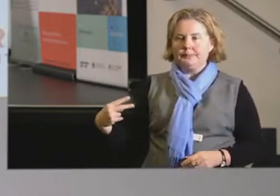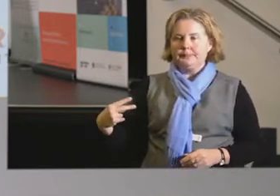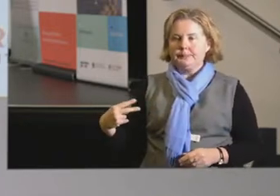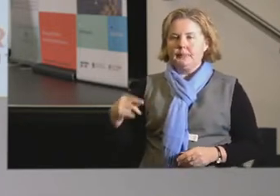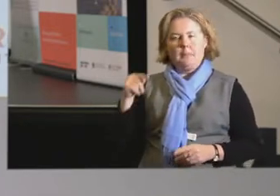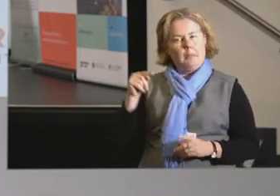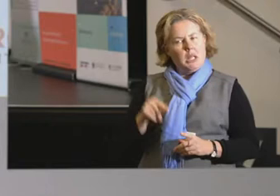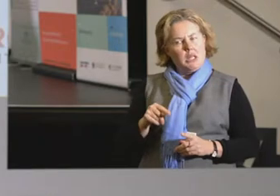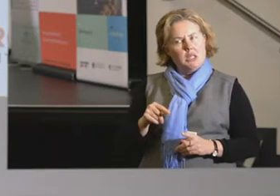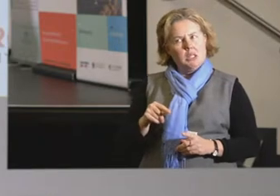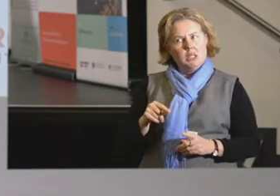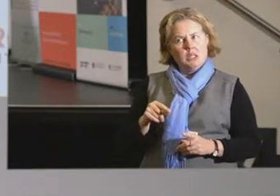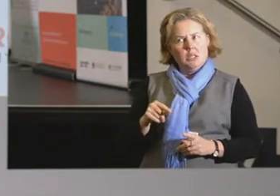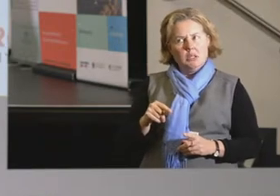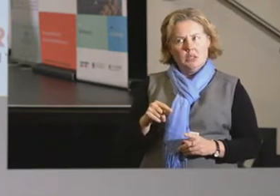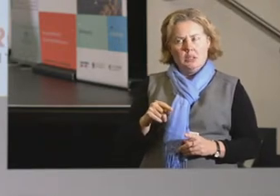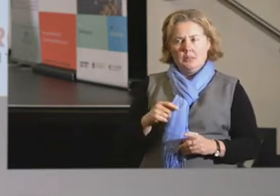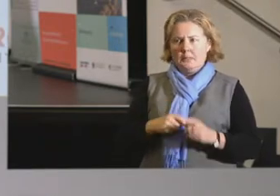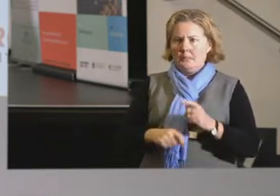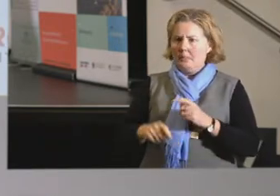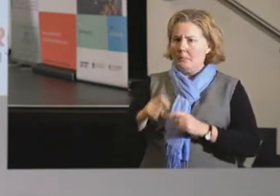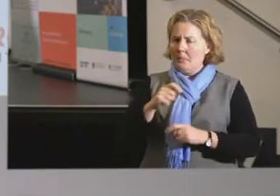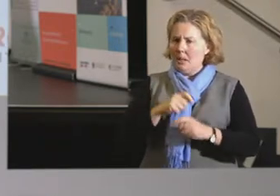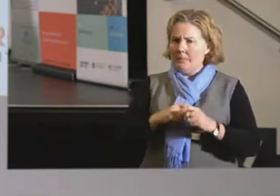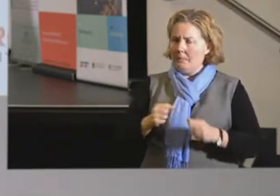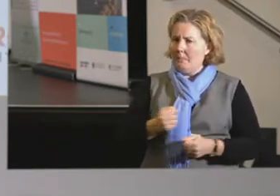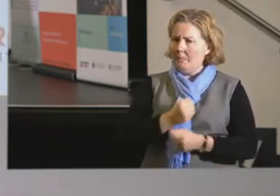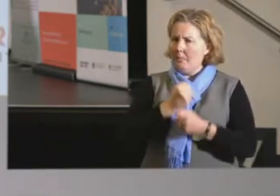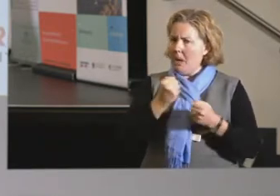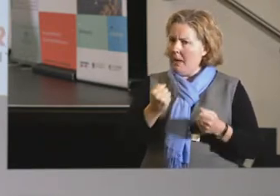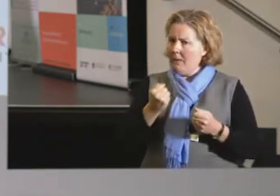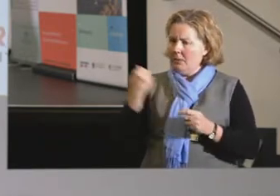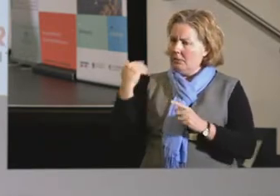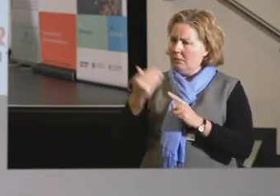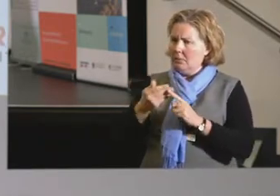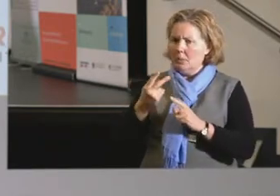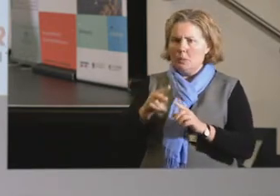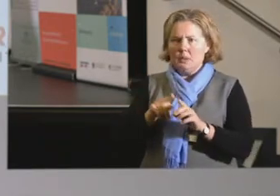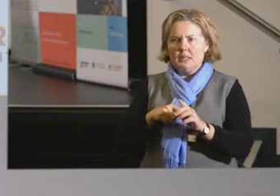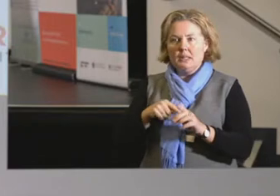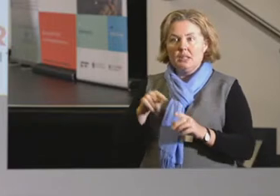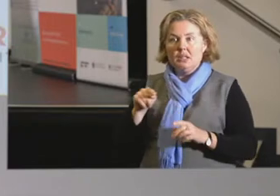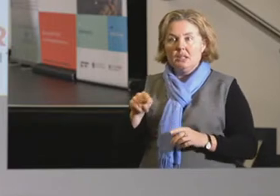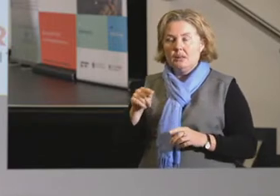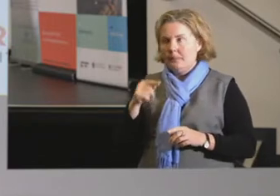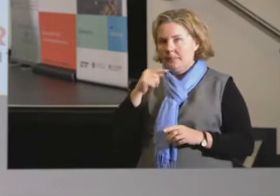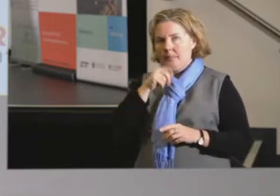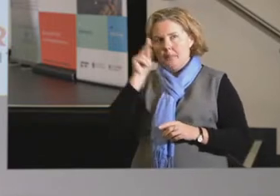narrative that has become so powerful over the last 20 years, which we didn't even take